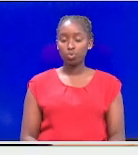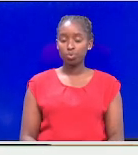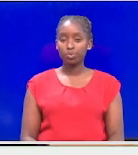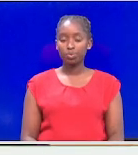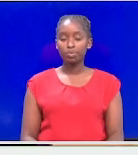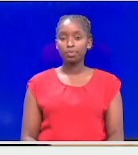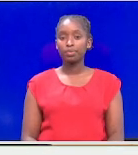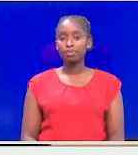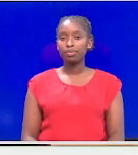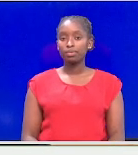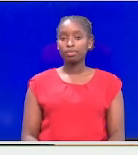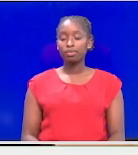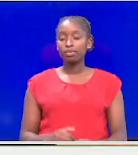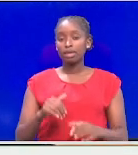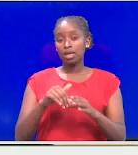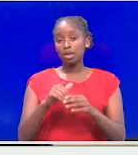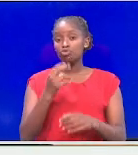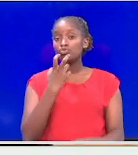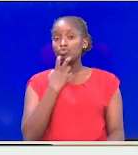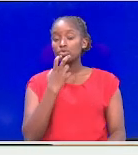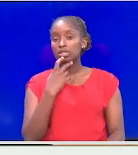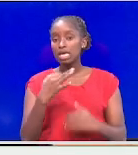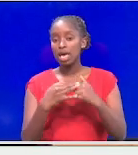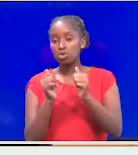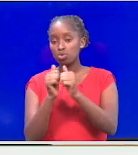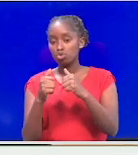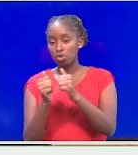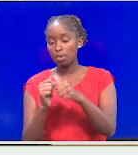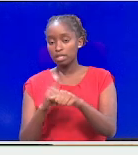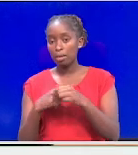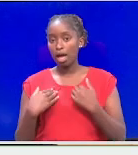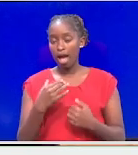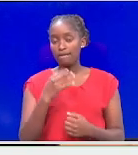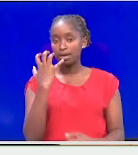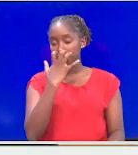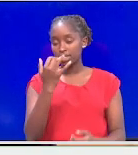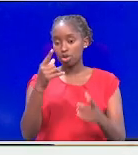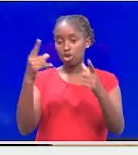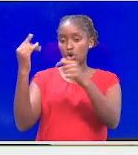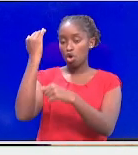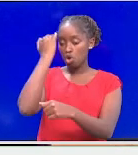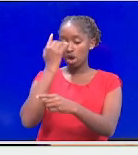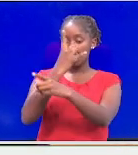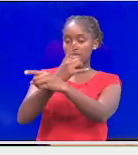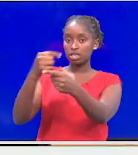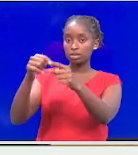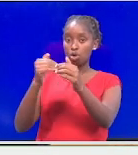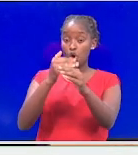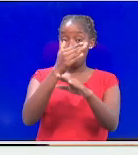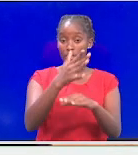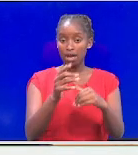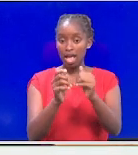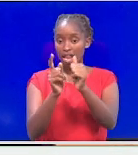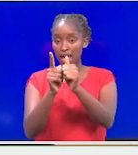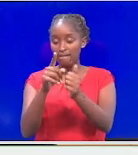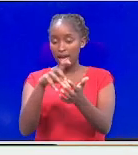plenary session on Tuesday, October 8th, when Gachagua will appear on the floor to defend himself over the 11 allegations contained in the